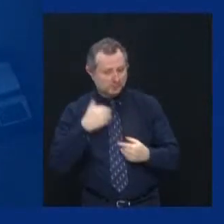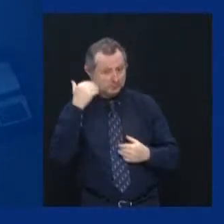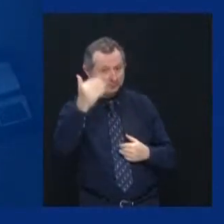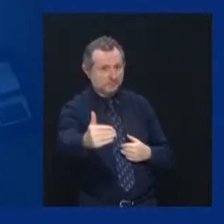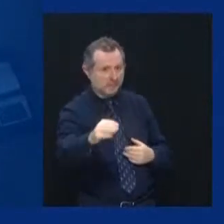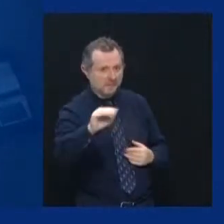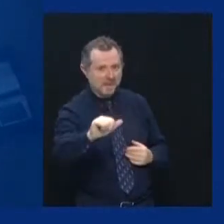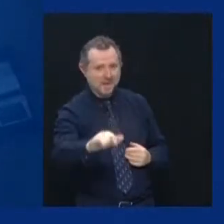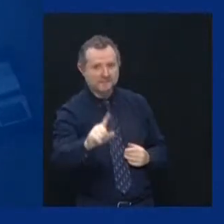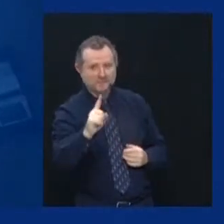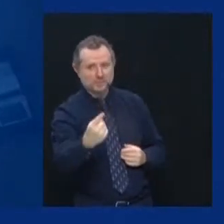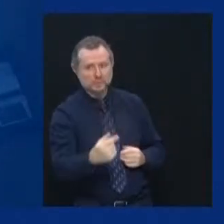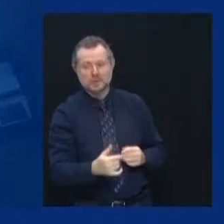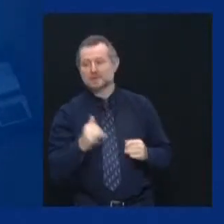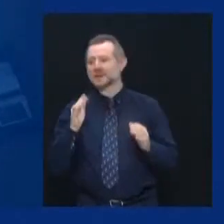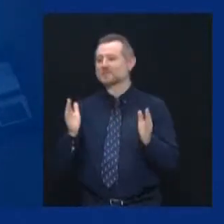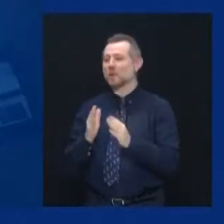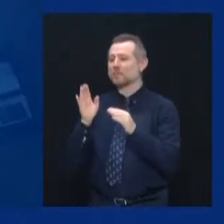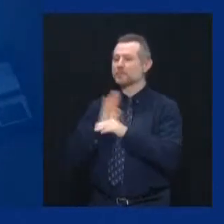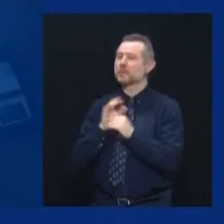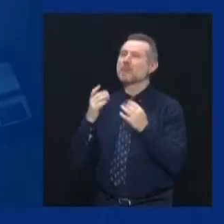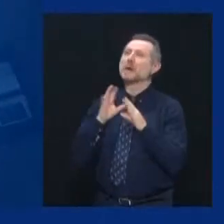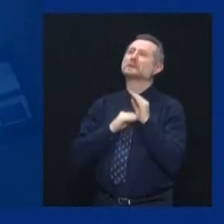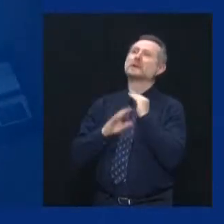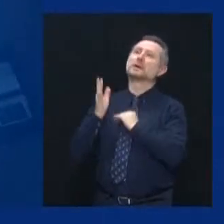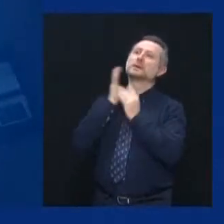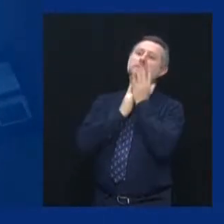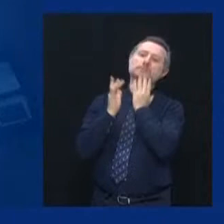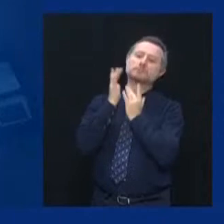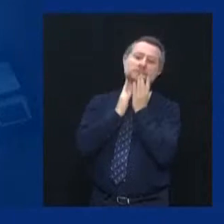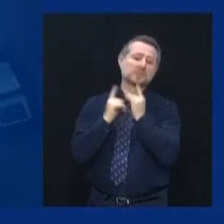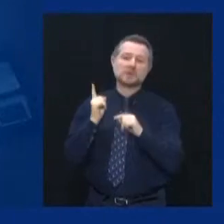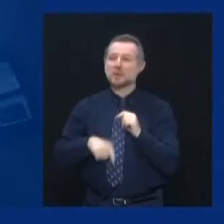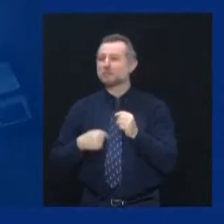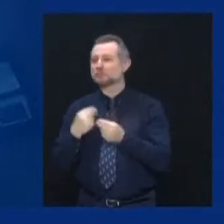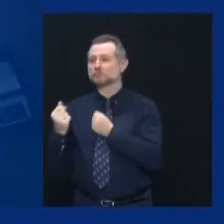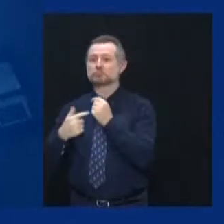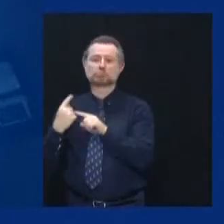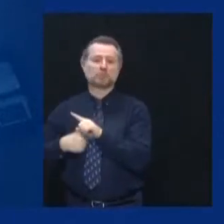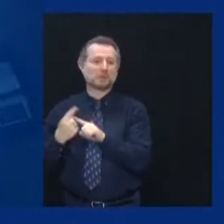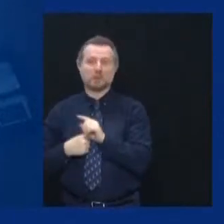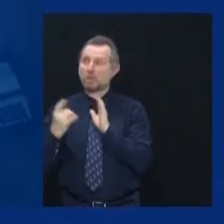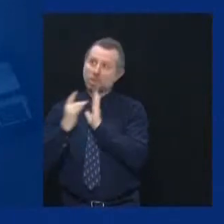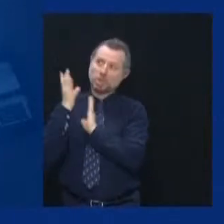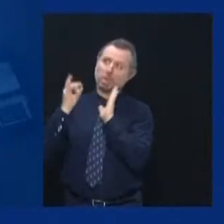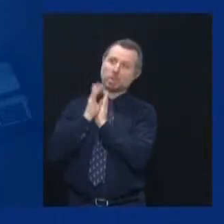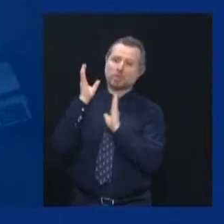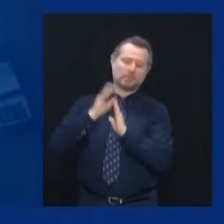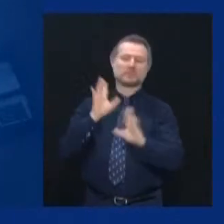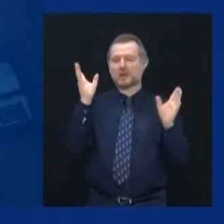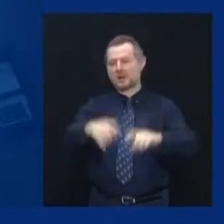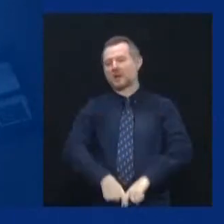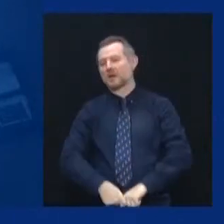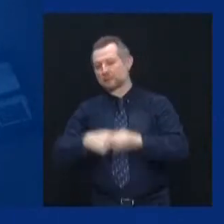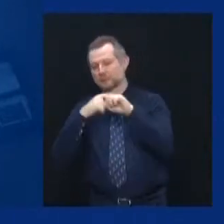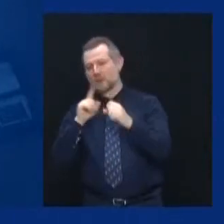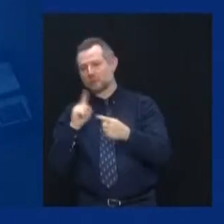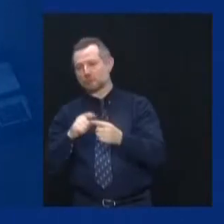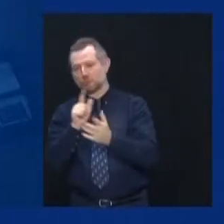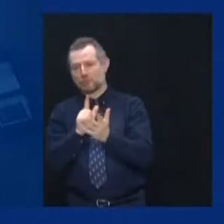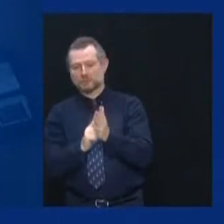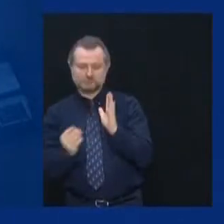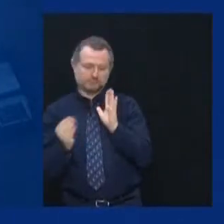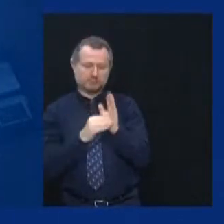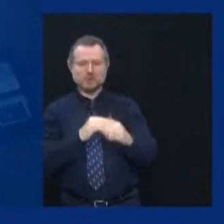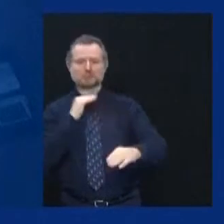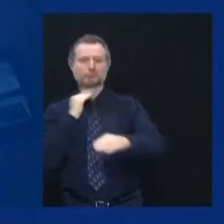small businesses that can't pay the rent and are getting evicted. And we should have in law that you can't